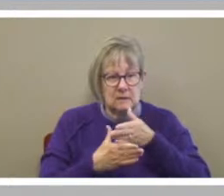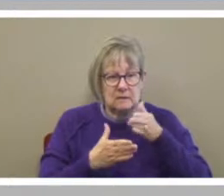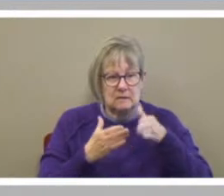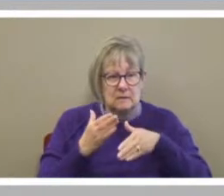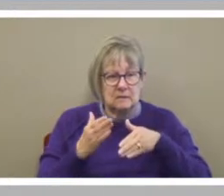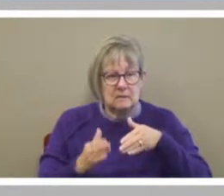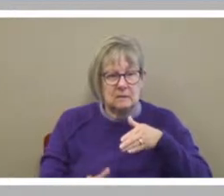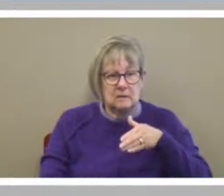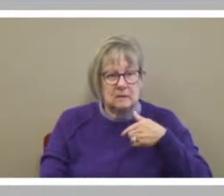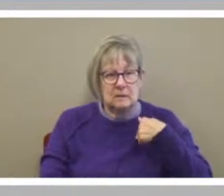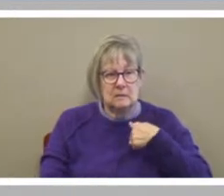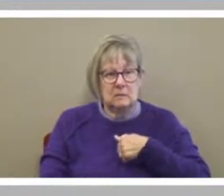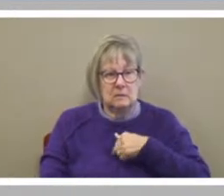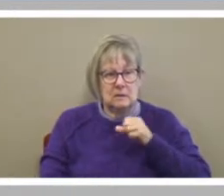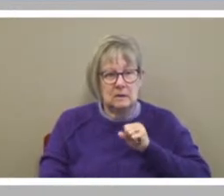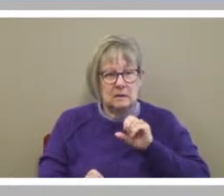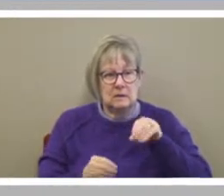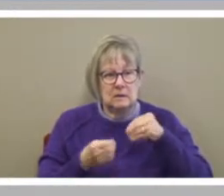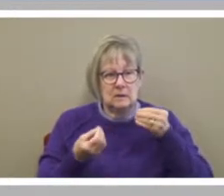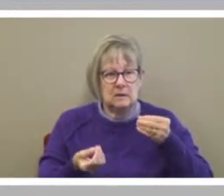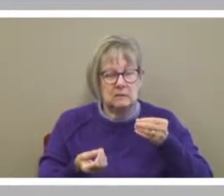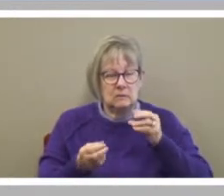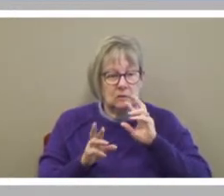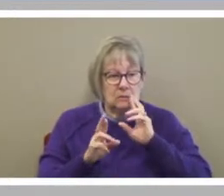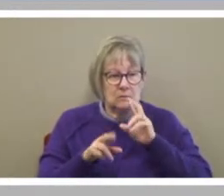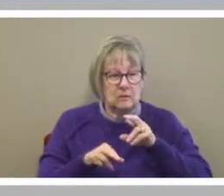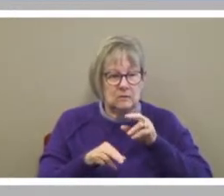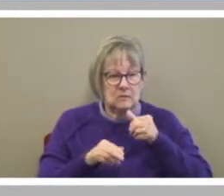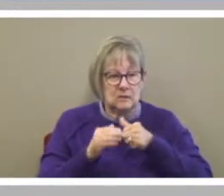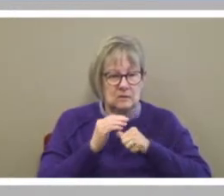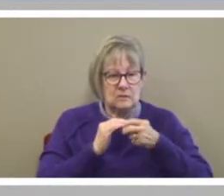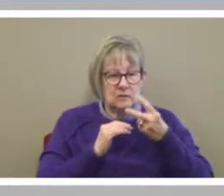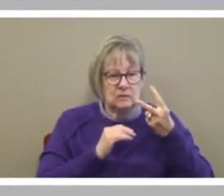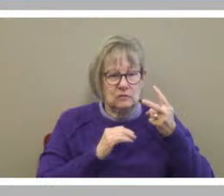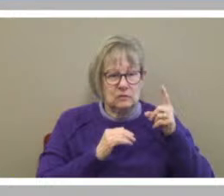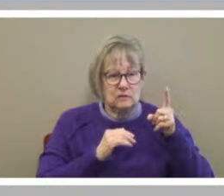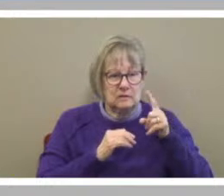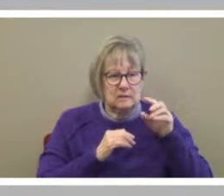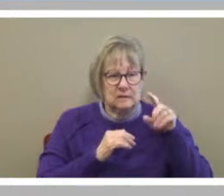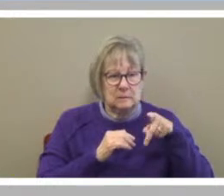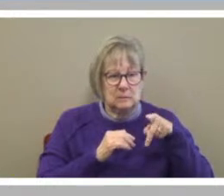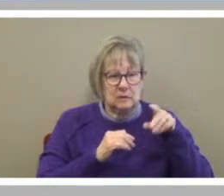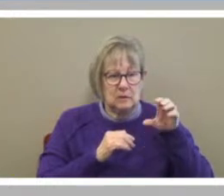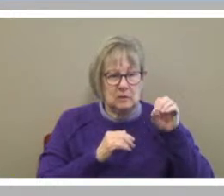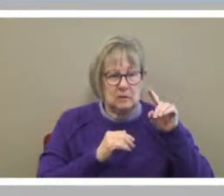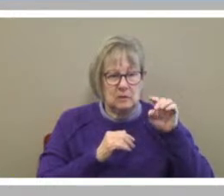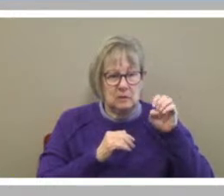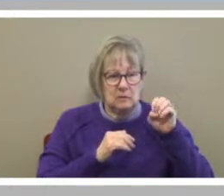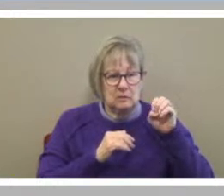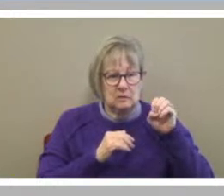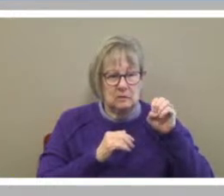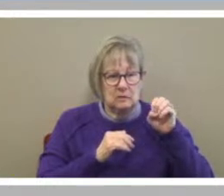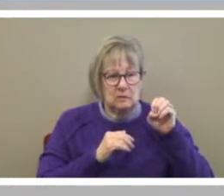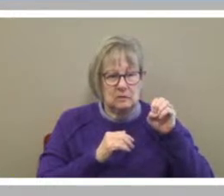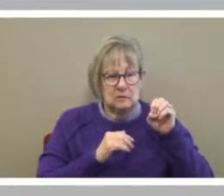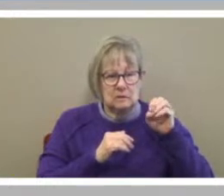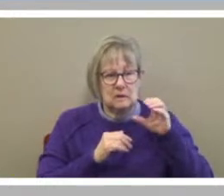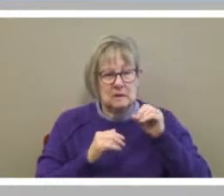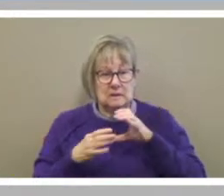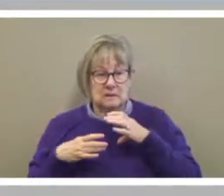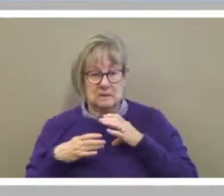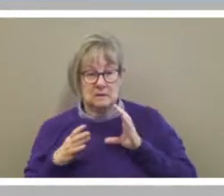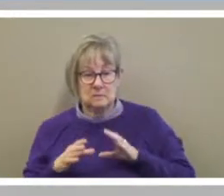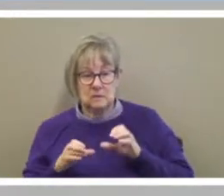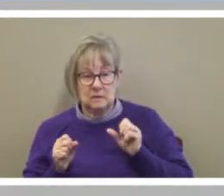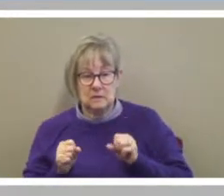you a report on your 2 zip codes and give you a better... So there's still some customers pending